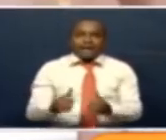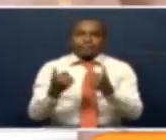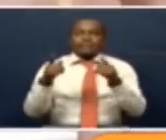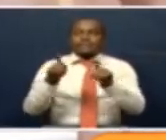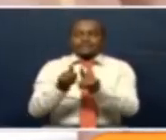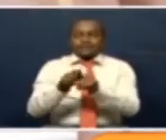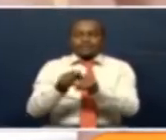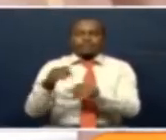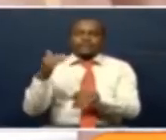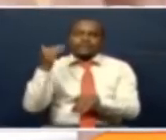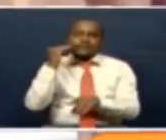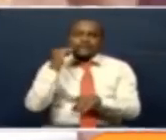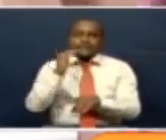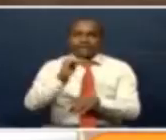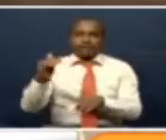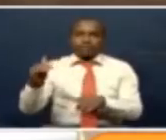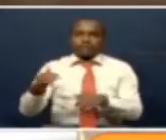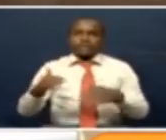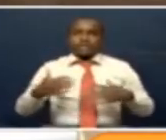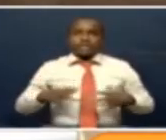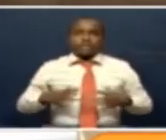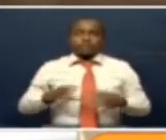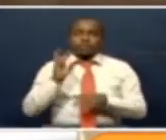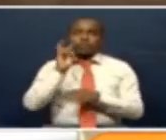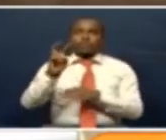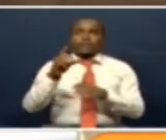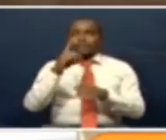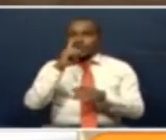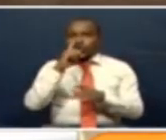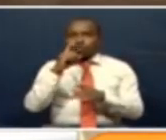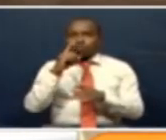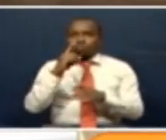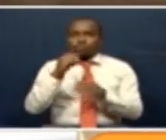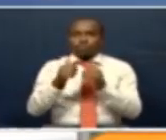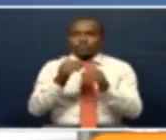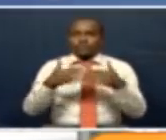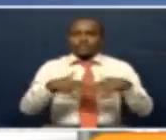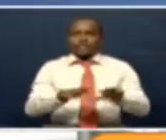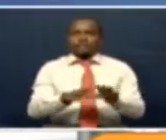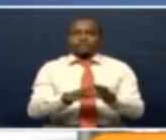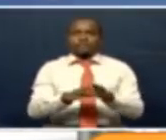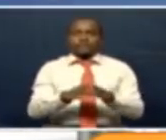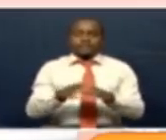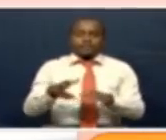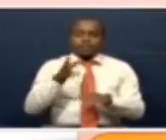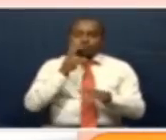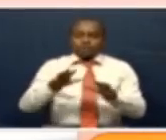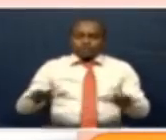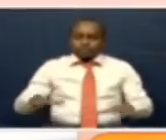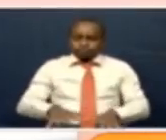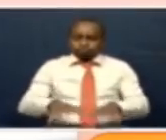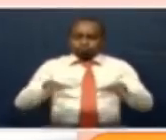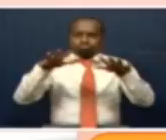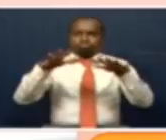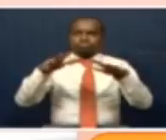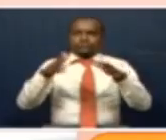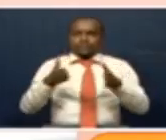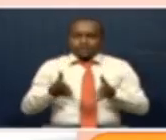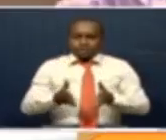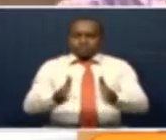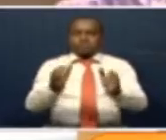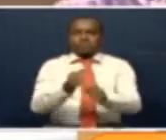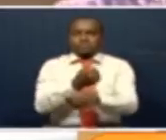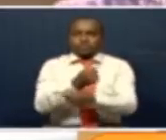Siaya County. Locals gazing wistfully at the homes they were forced out of. The area flooded, the roads impassable. They